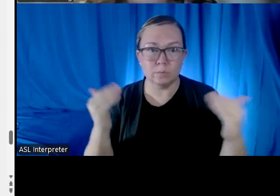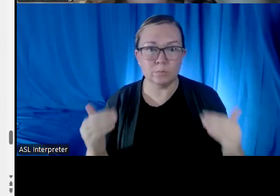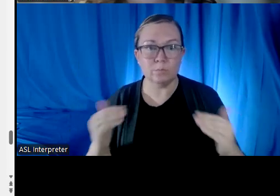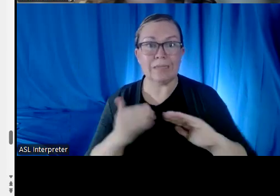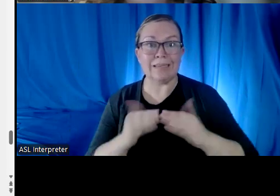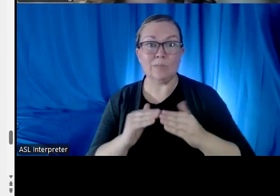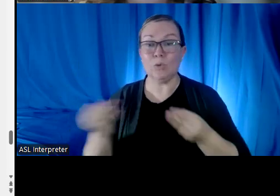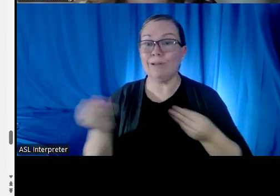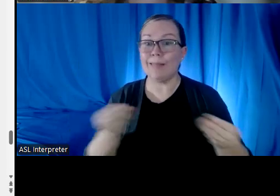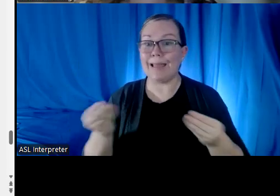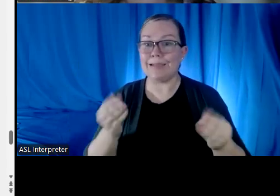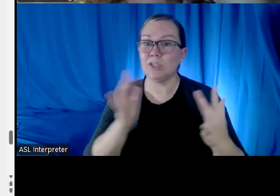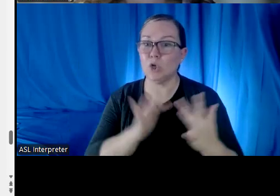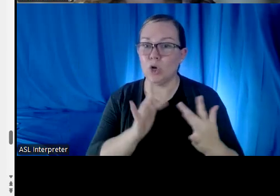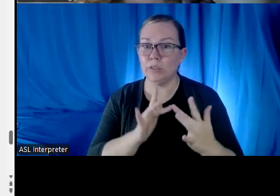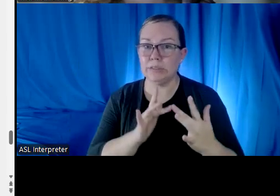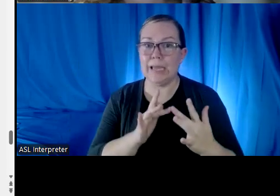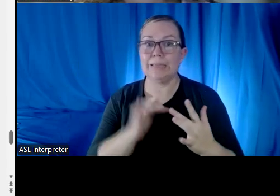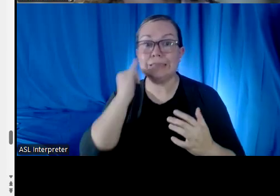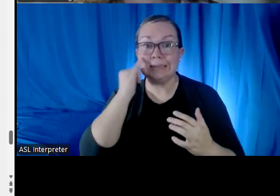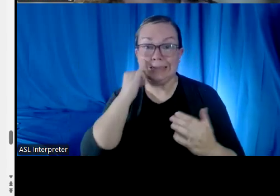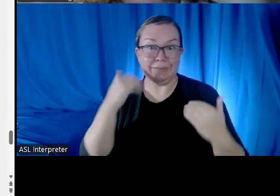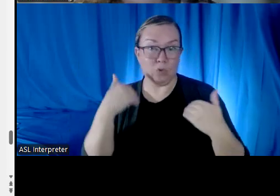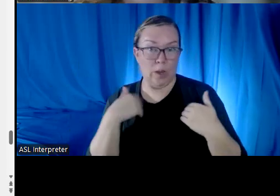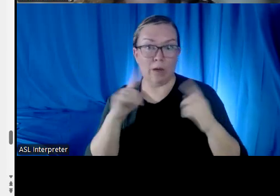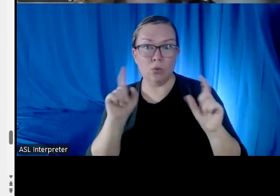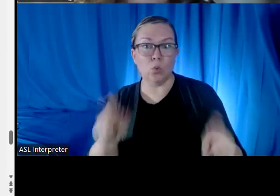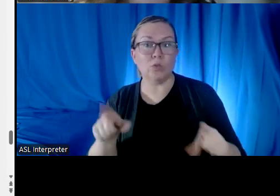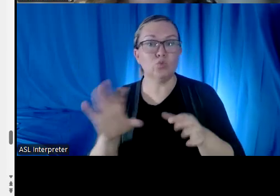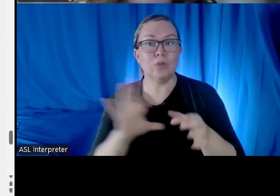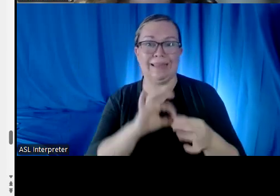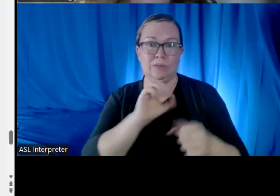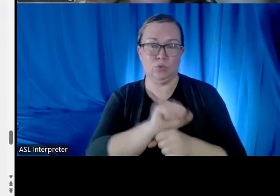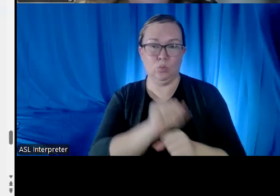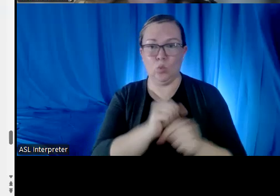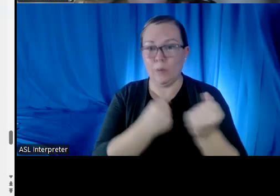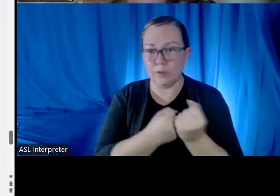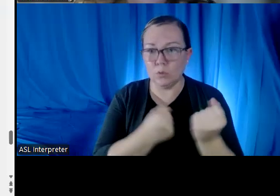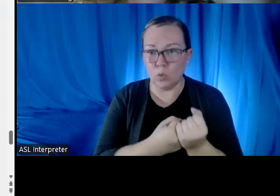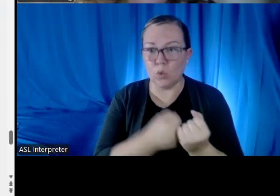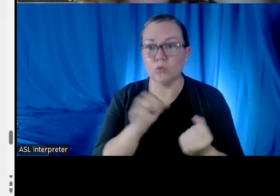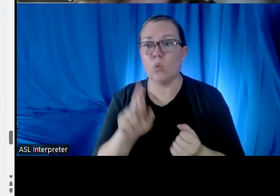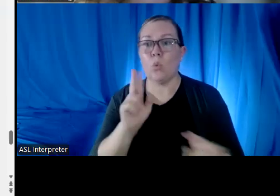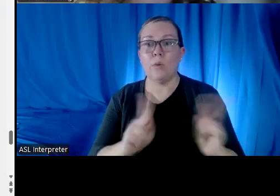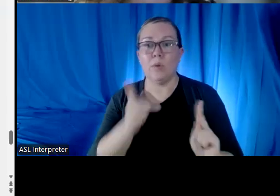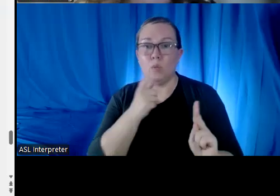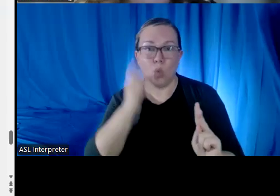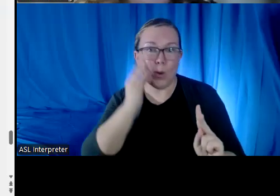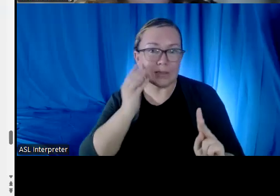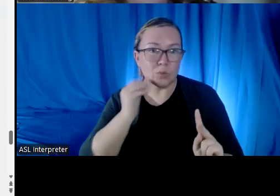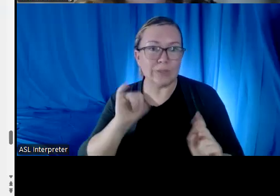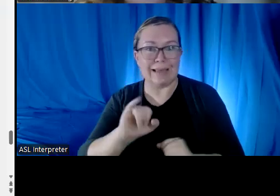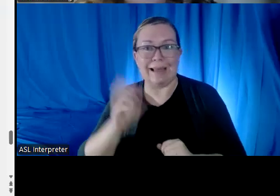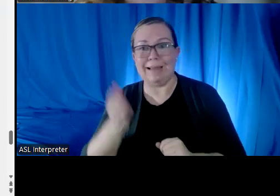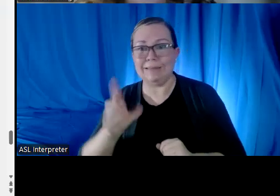community liaison contacts if you have questions about employment supports for people who experience intellectual and